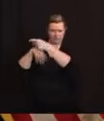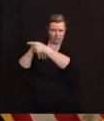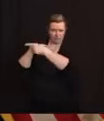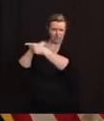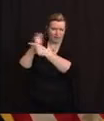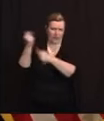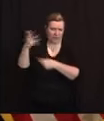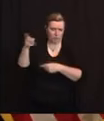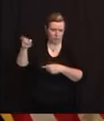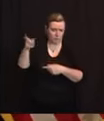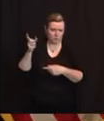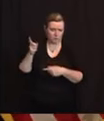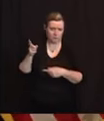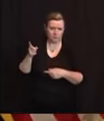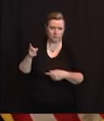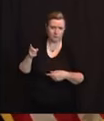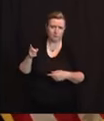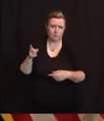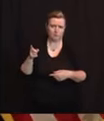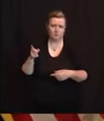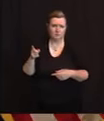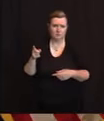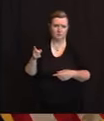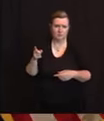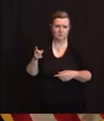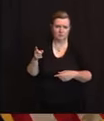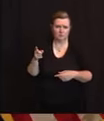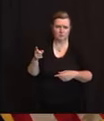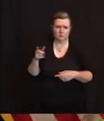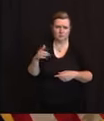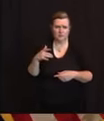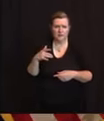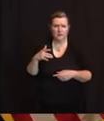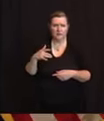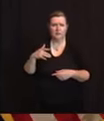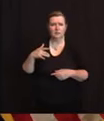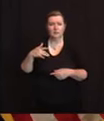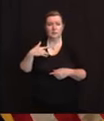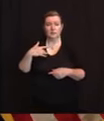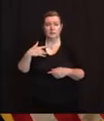how long-term can the damage be? I said, literally, Atlantic City and the casino